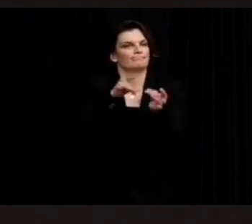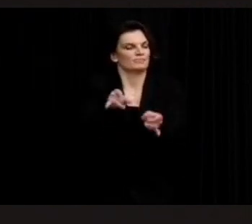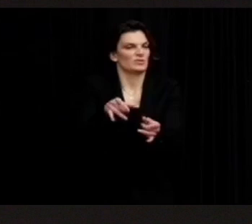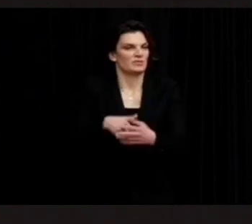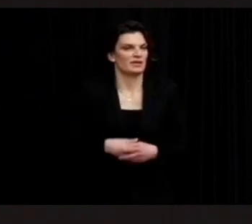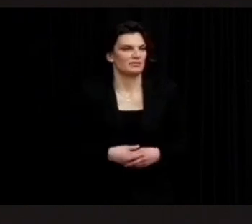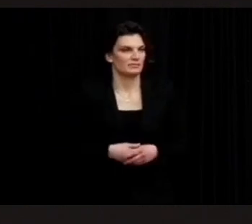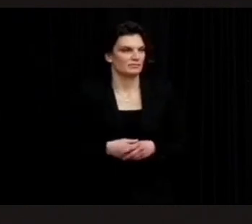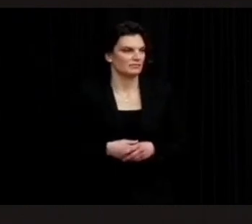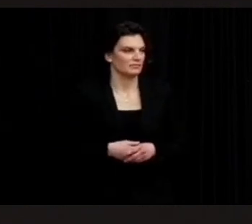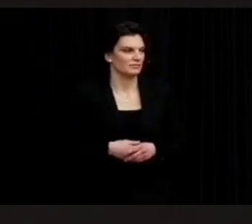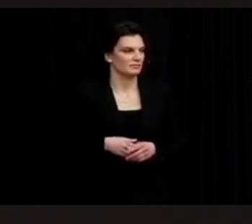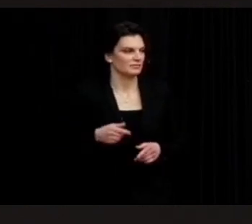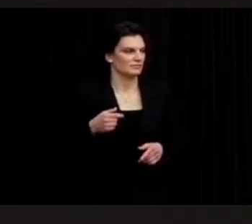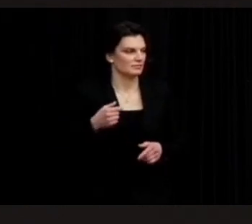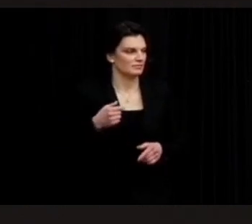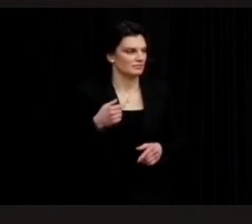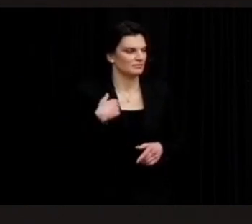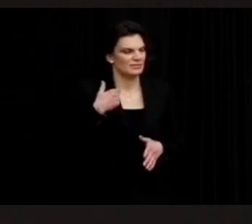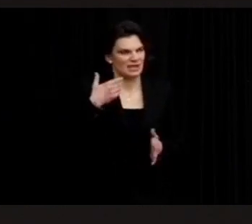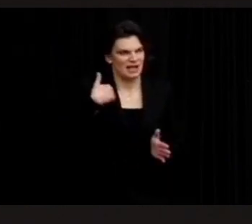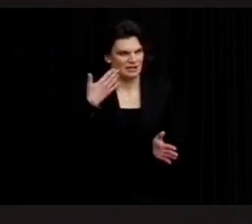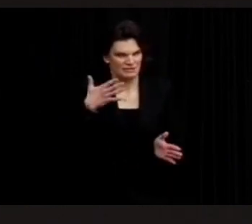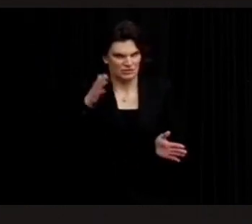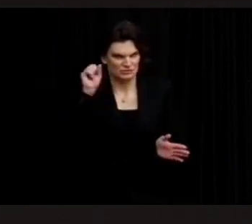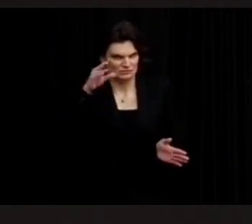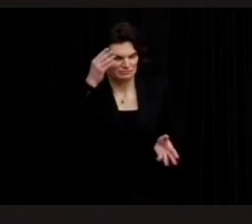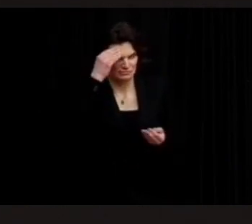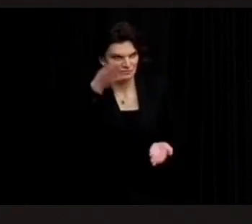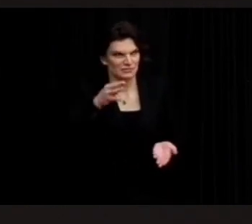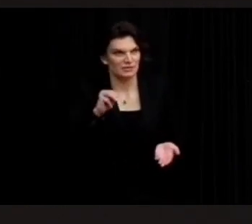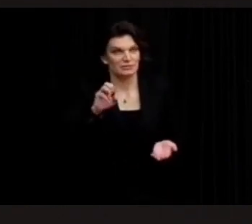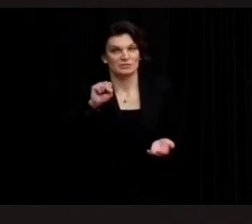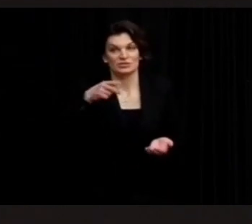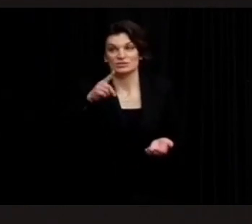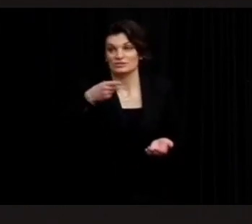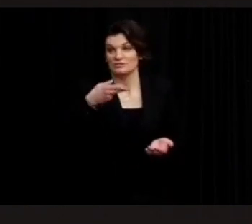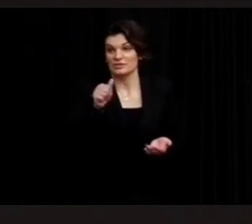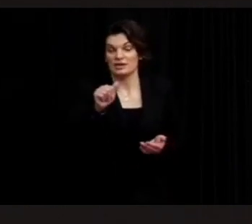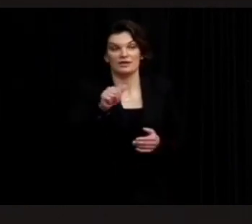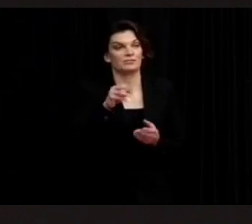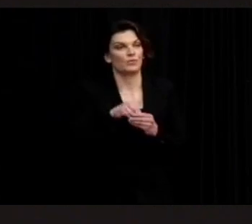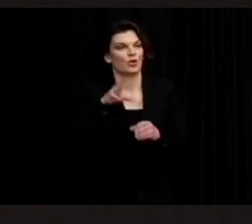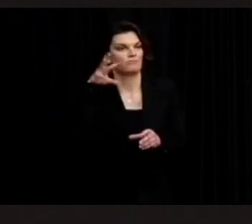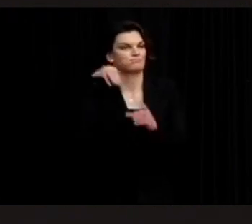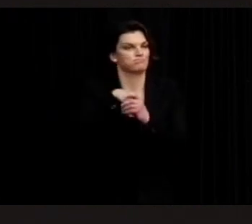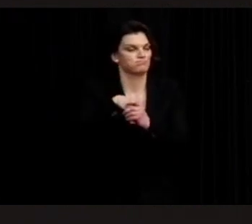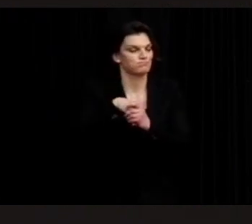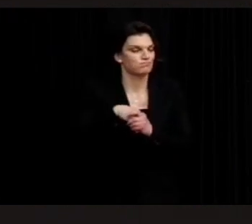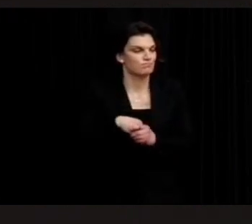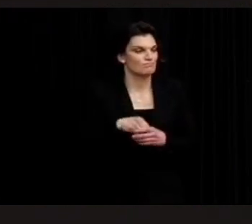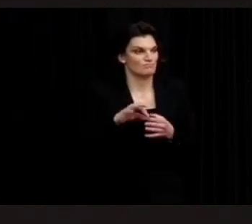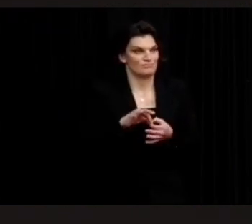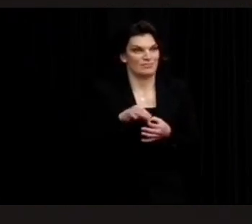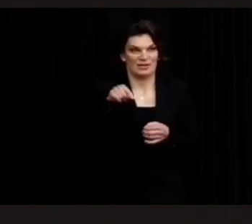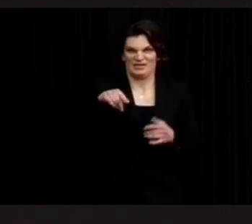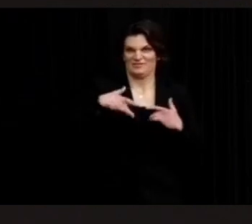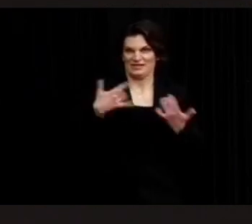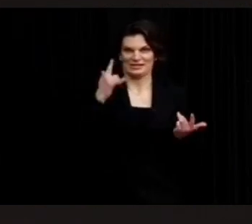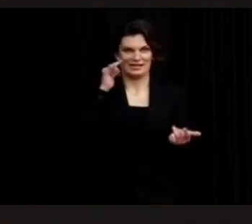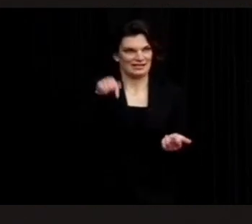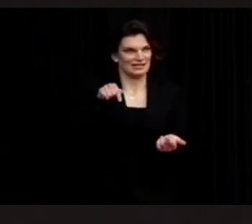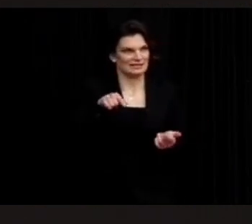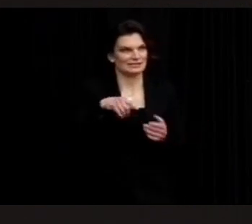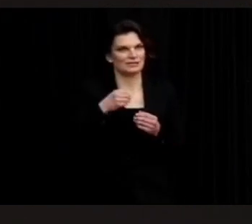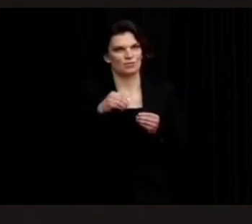know if I believe I should mention this. Mishta's been coming more involved with doing events such as this, listening. So